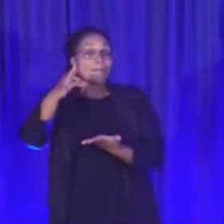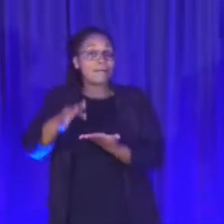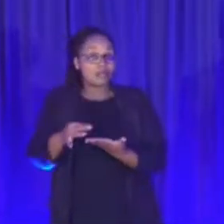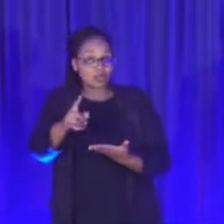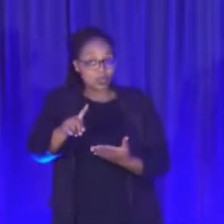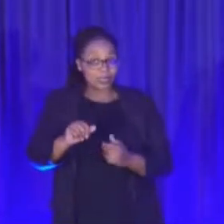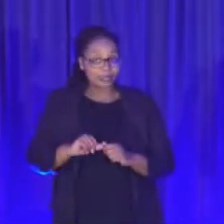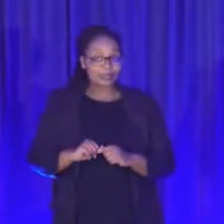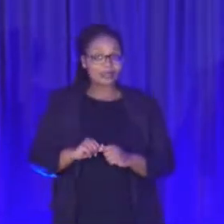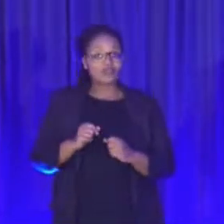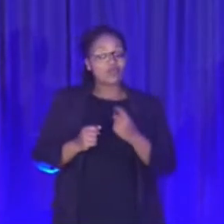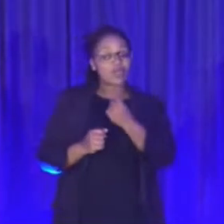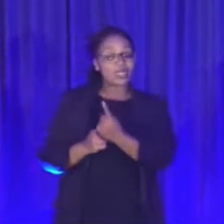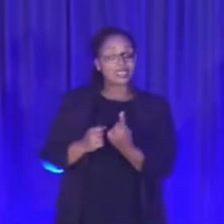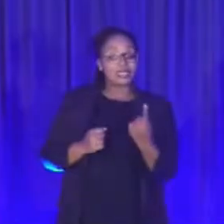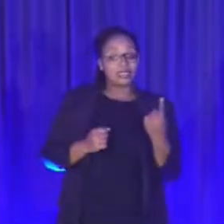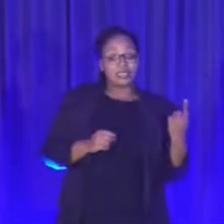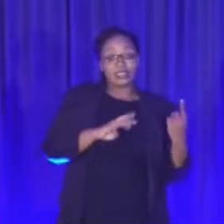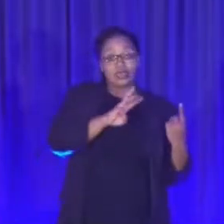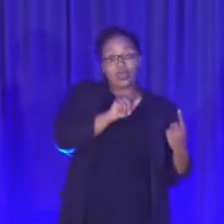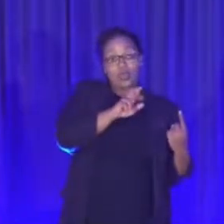single ward,